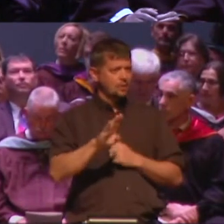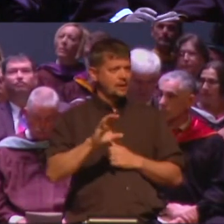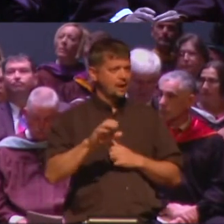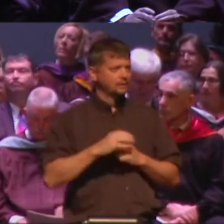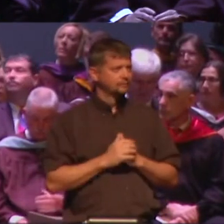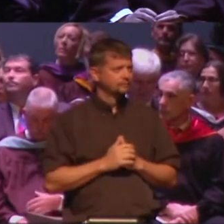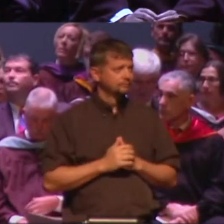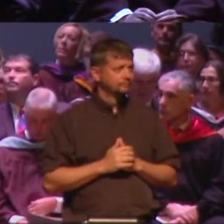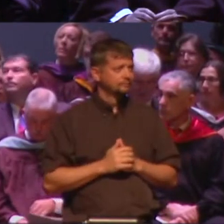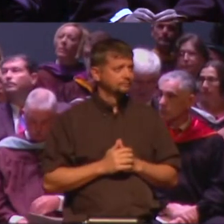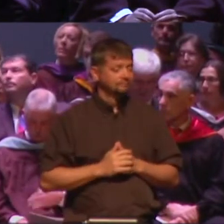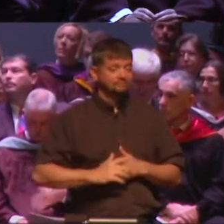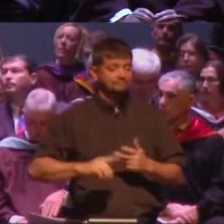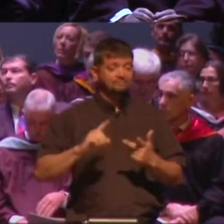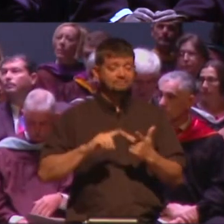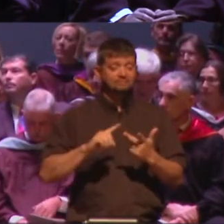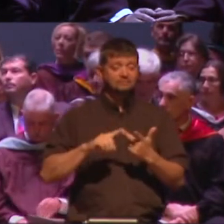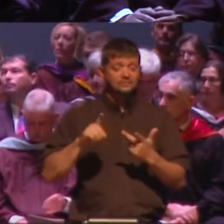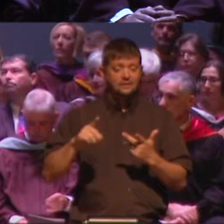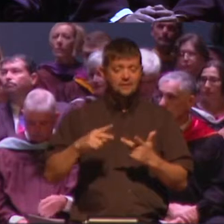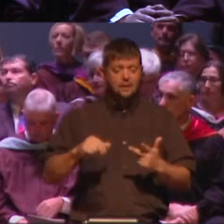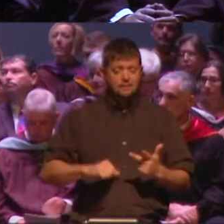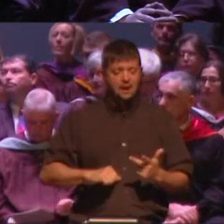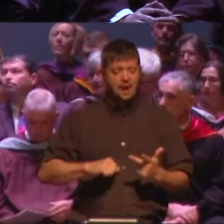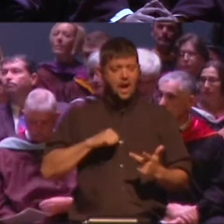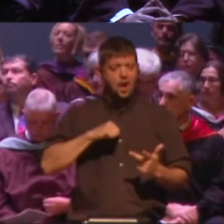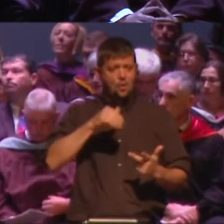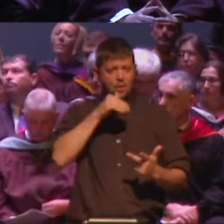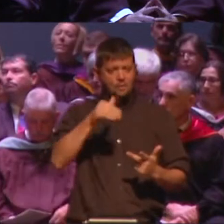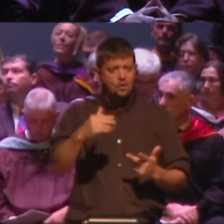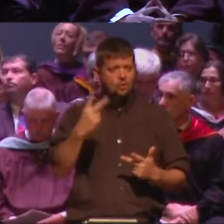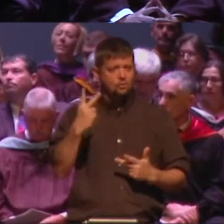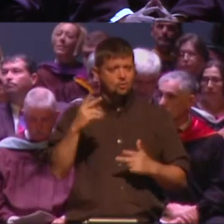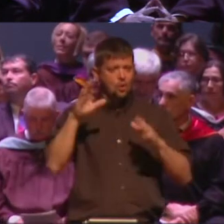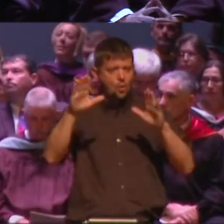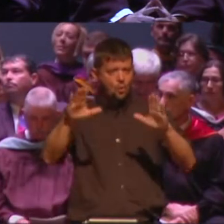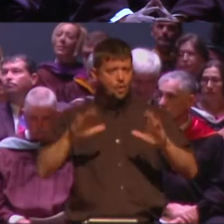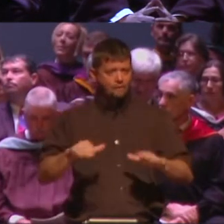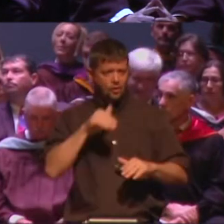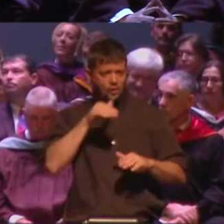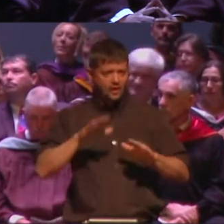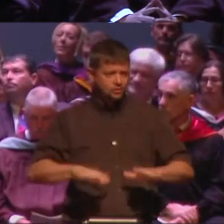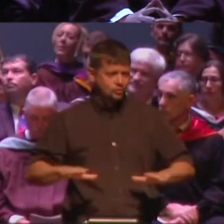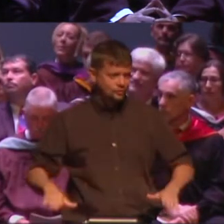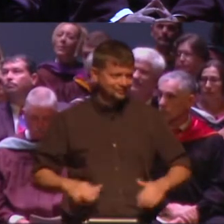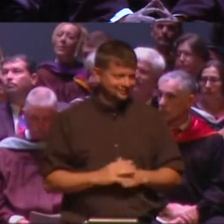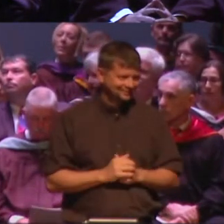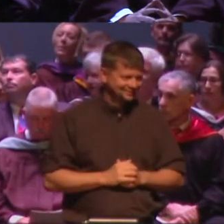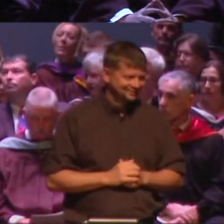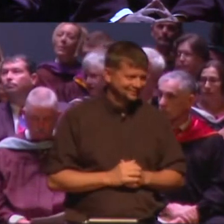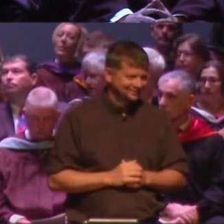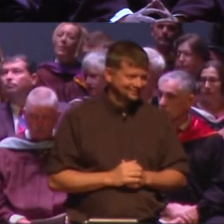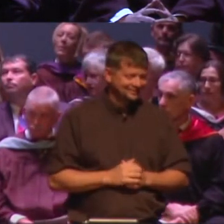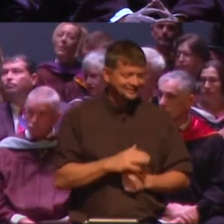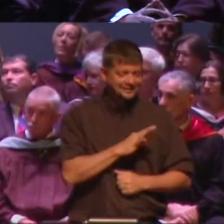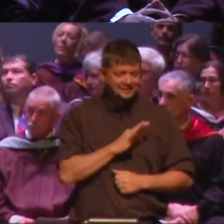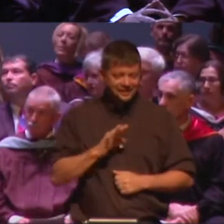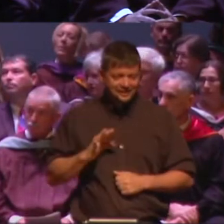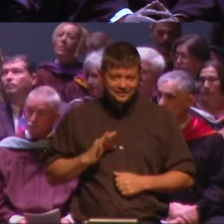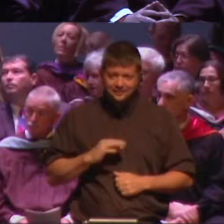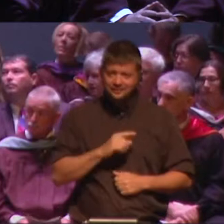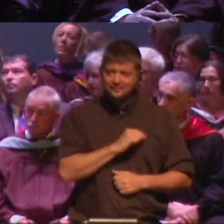She is also a very proud grandmother of two wonderful grandchildren. the colleagues,